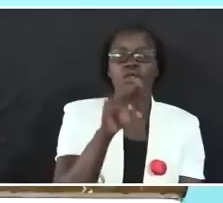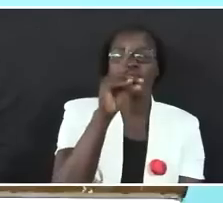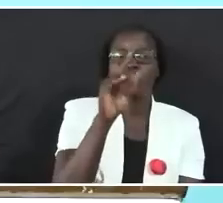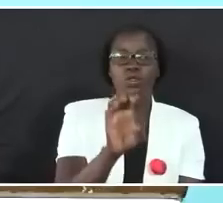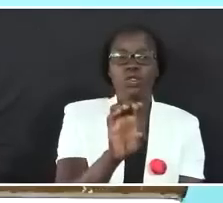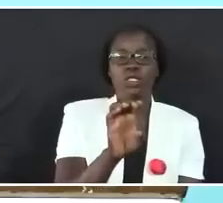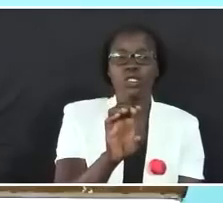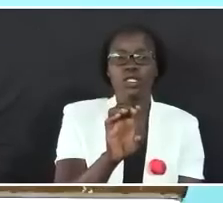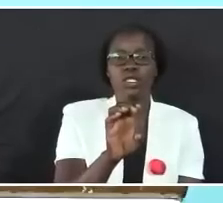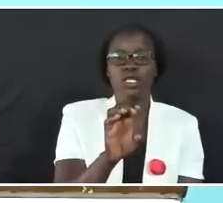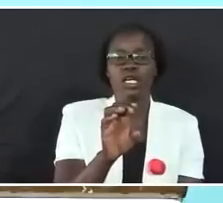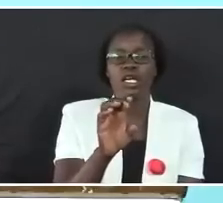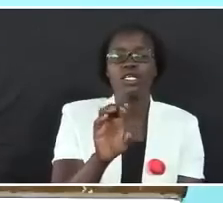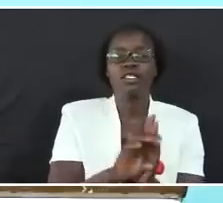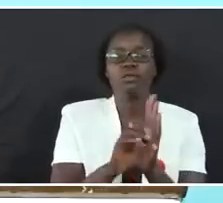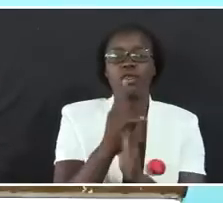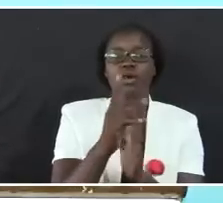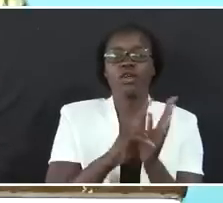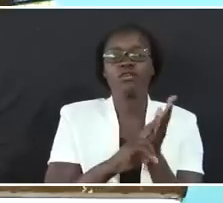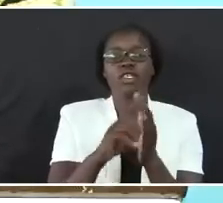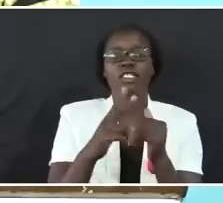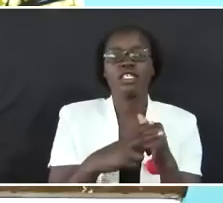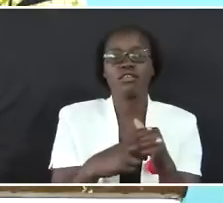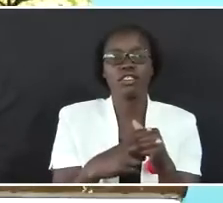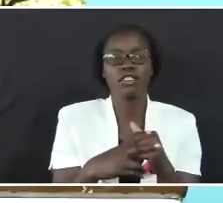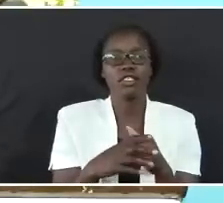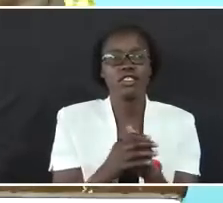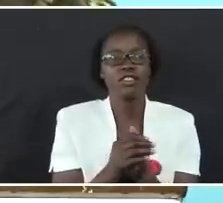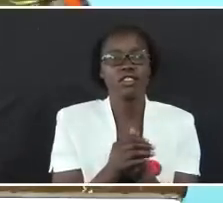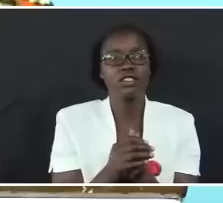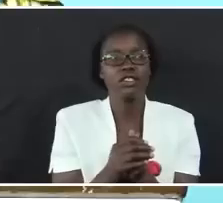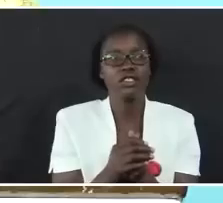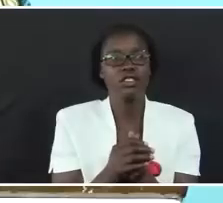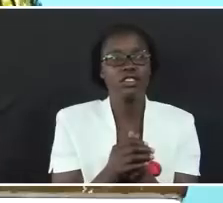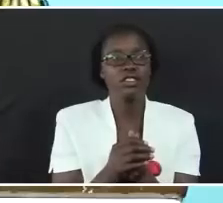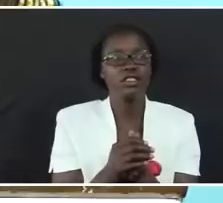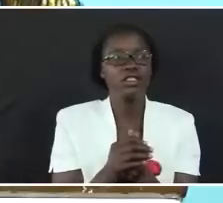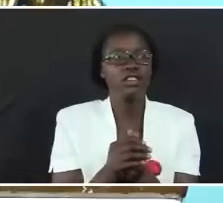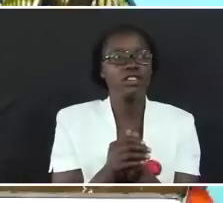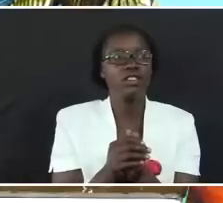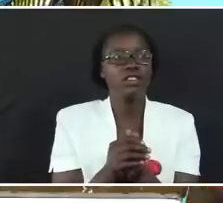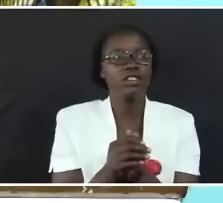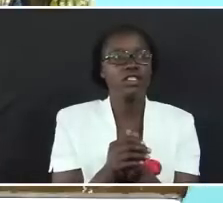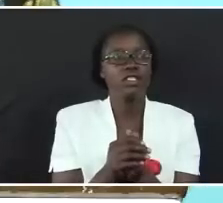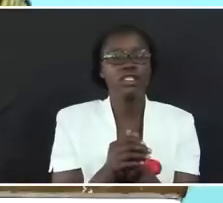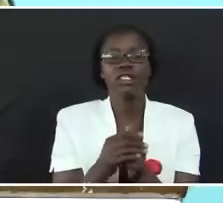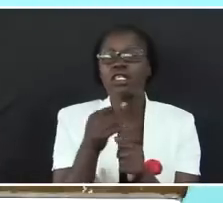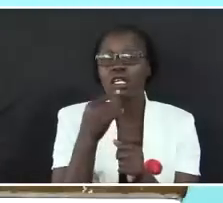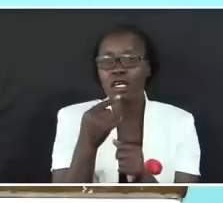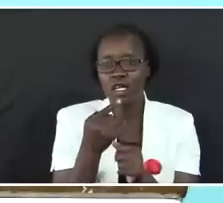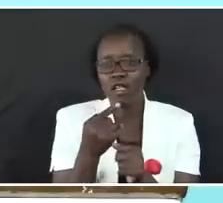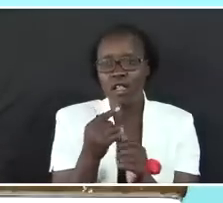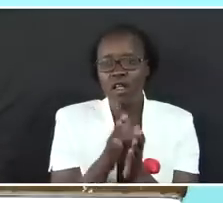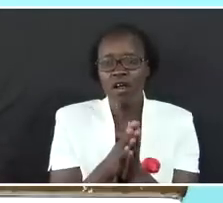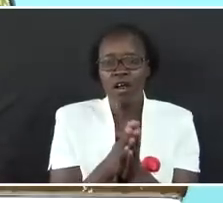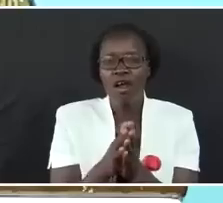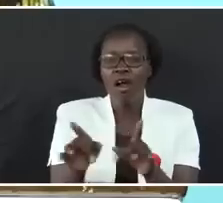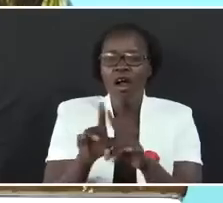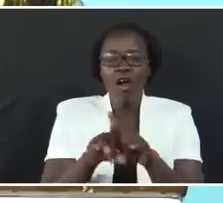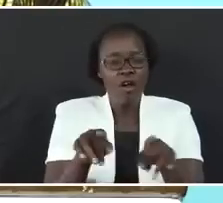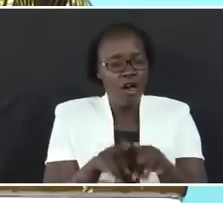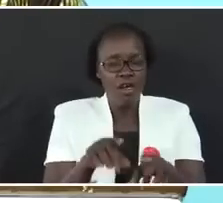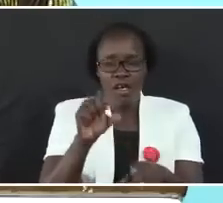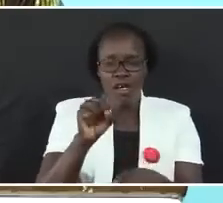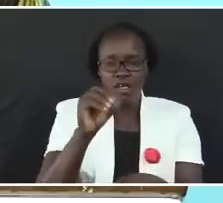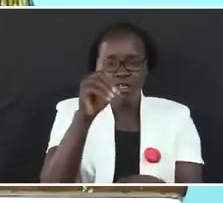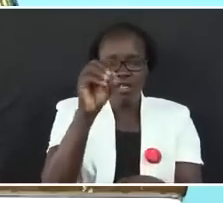Jude 1 verse 7. It's only one chapter. 7 says, "Even as Sodom